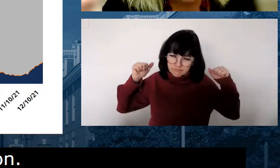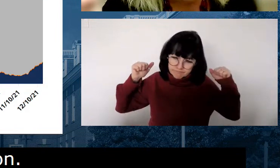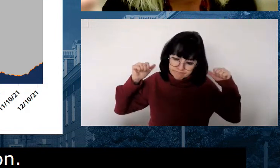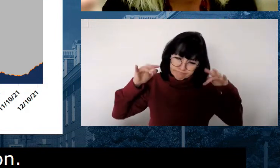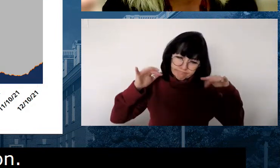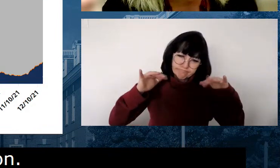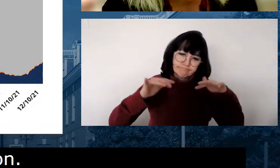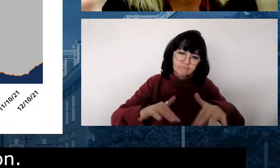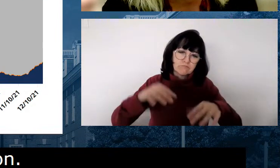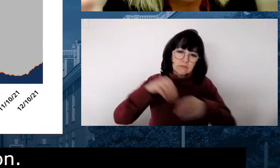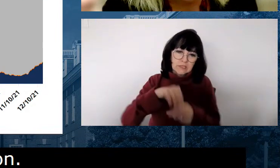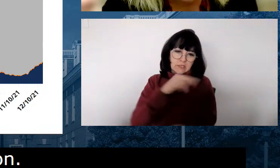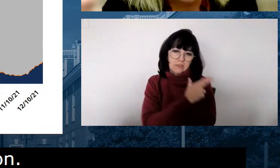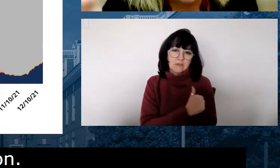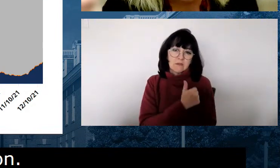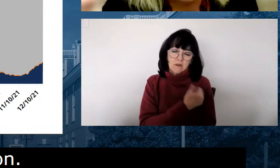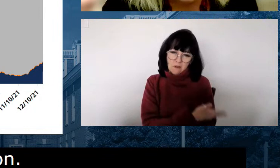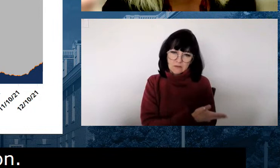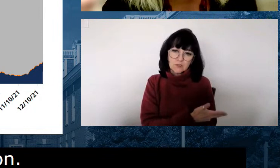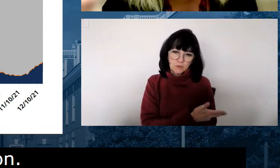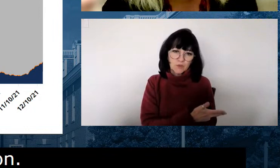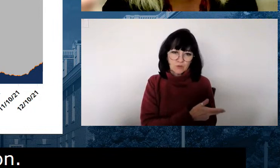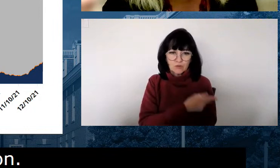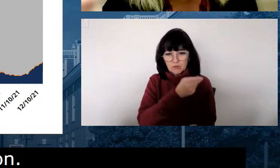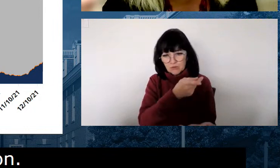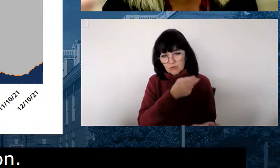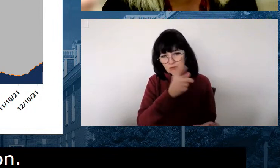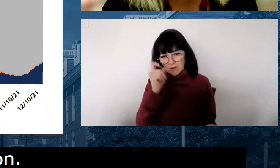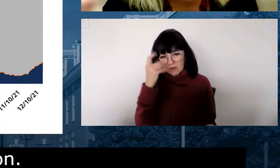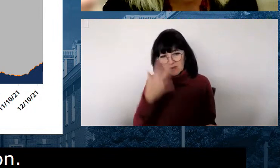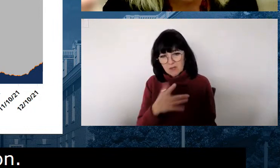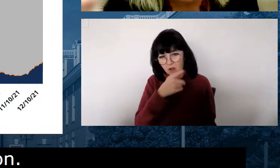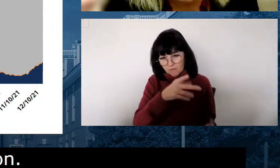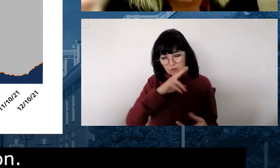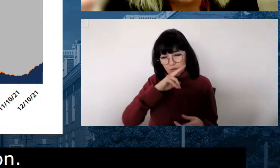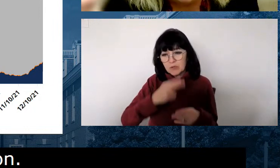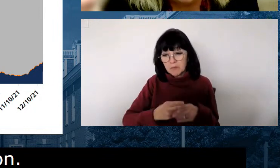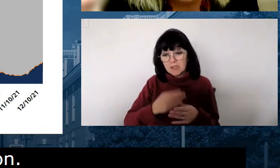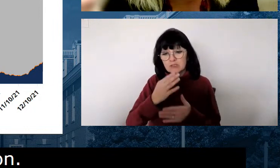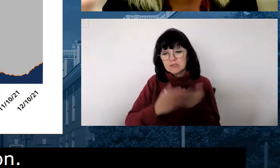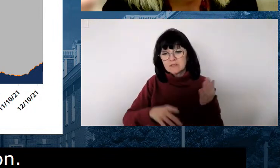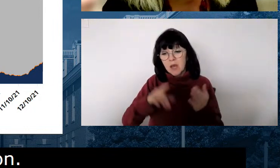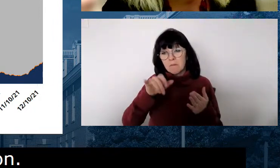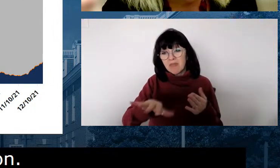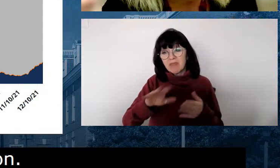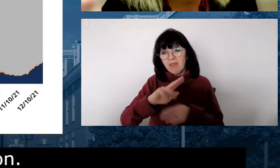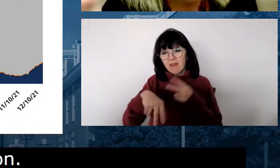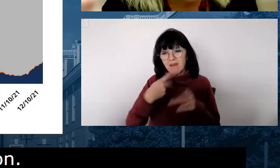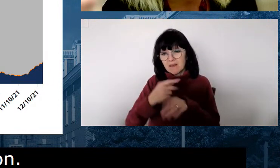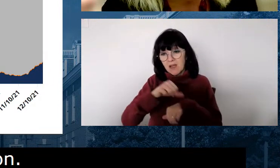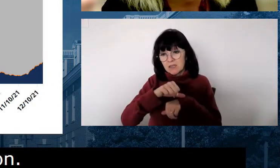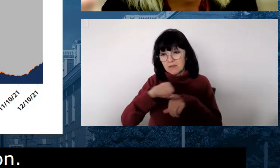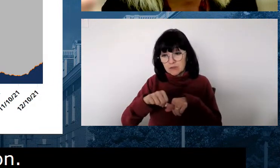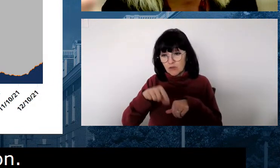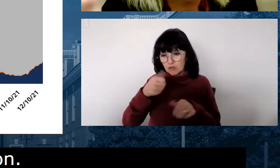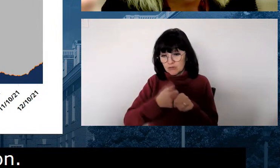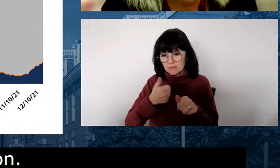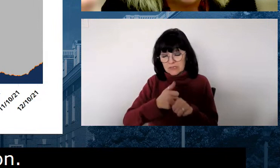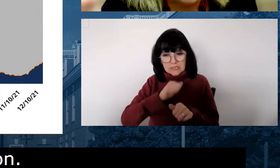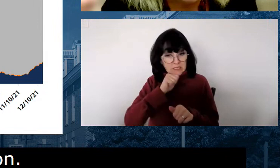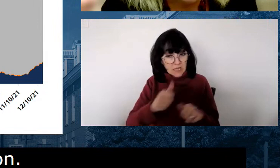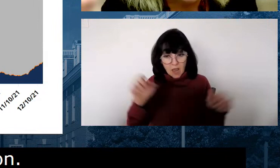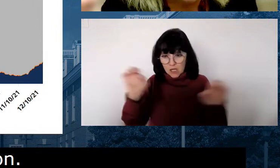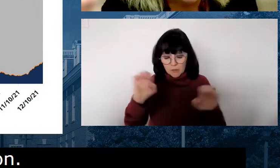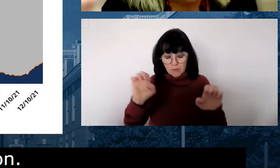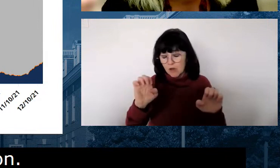are arriving. And as you mentioned, Governor, non-urgent procedures have had to be delayed or postponed because